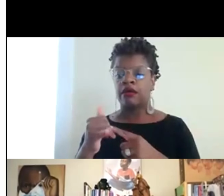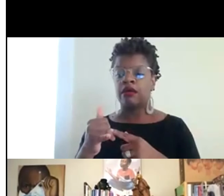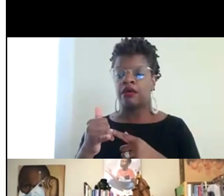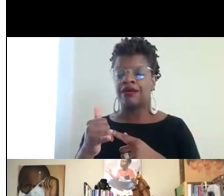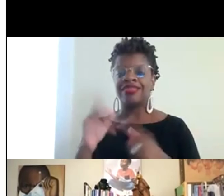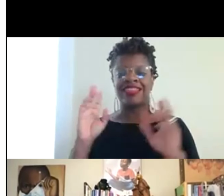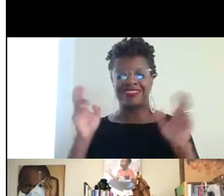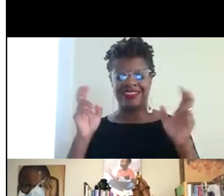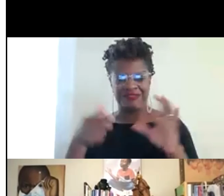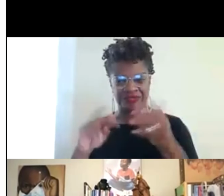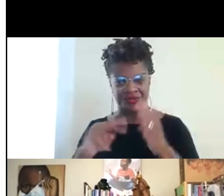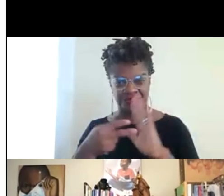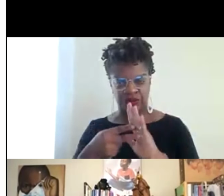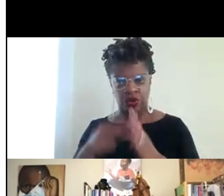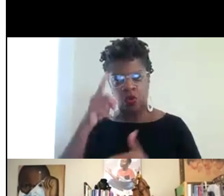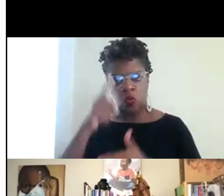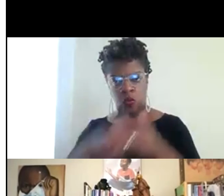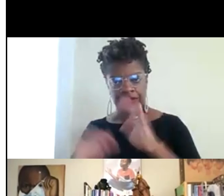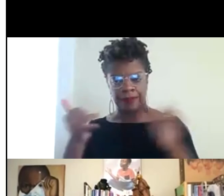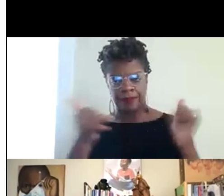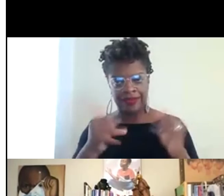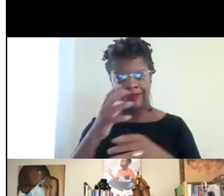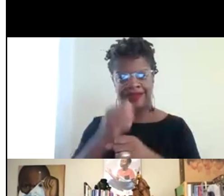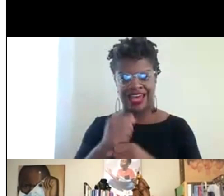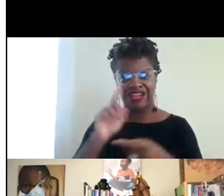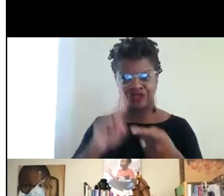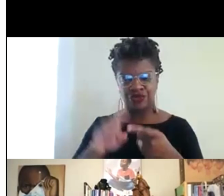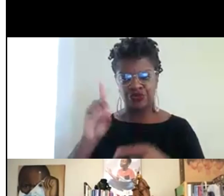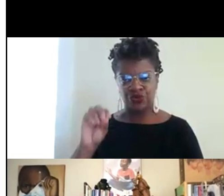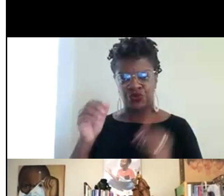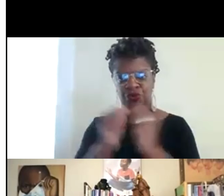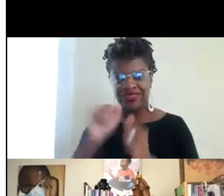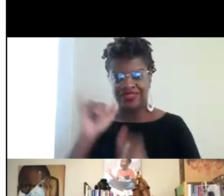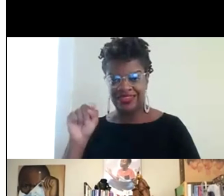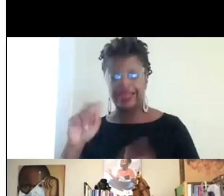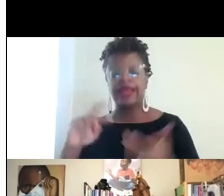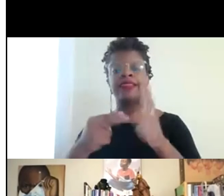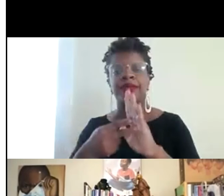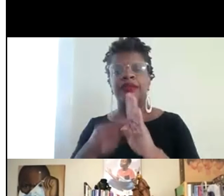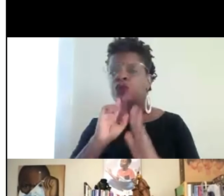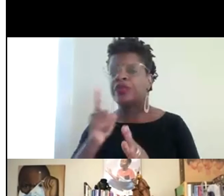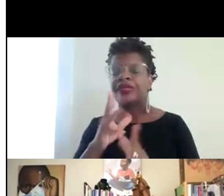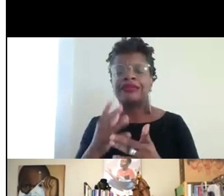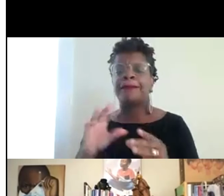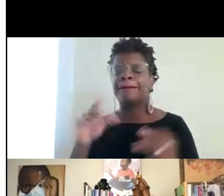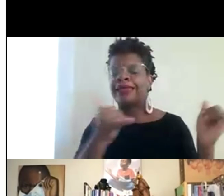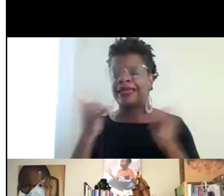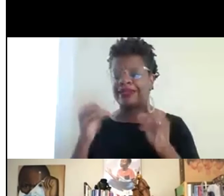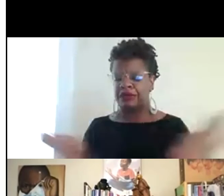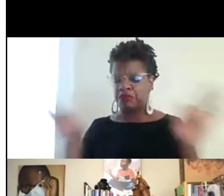to do with it? It has a lot to do with it in terms of developing healthy,